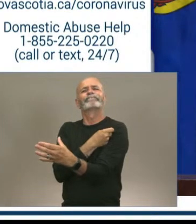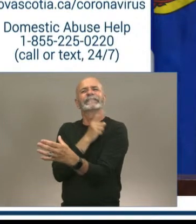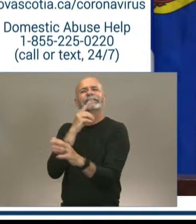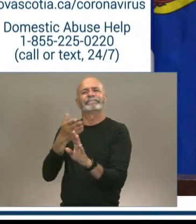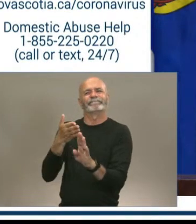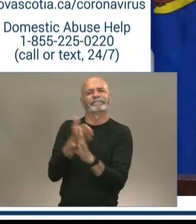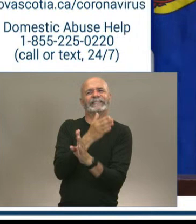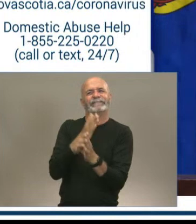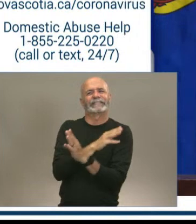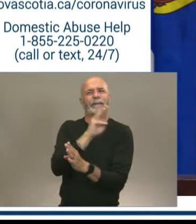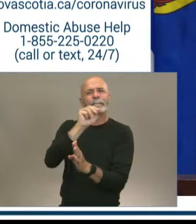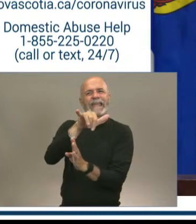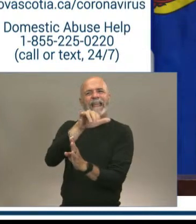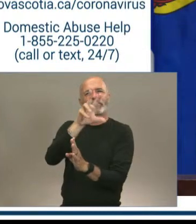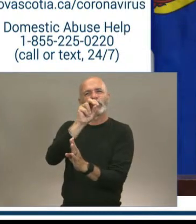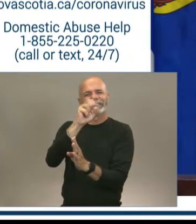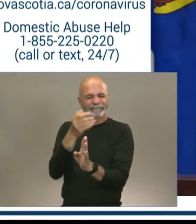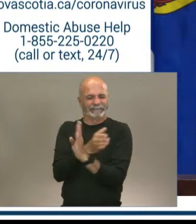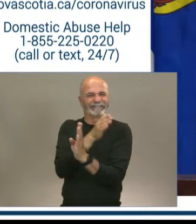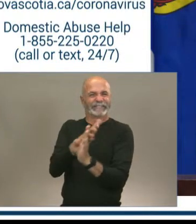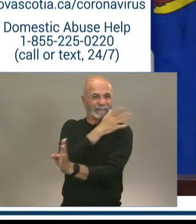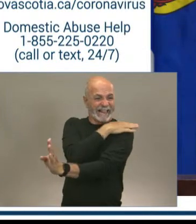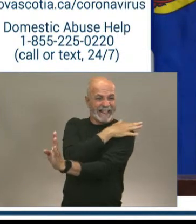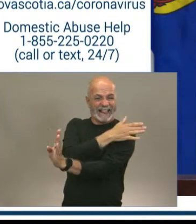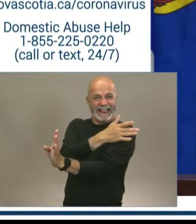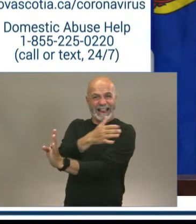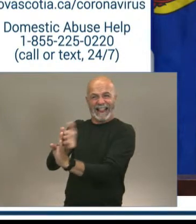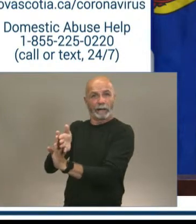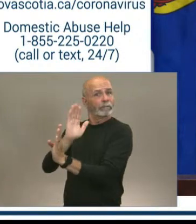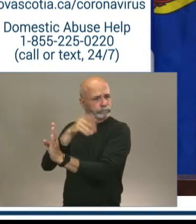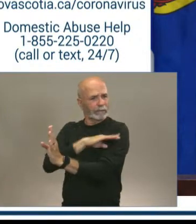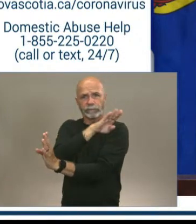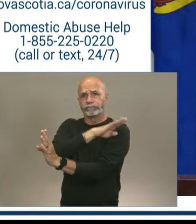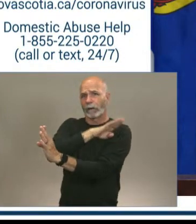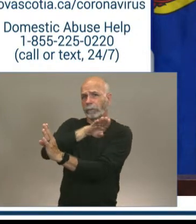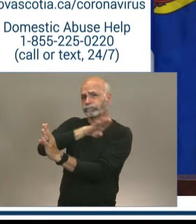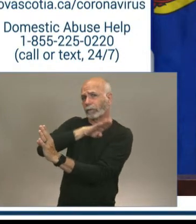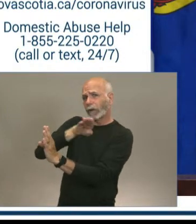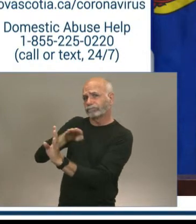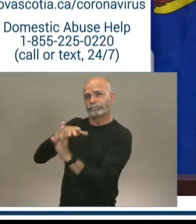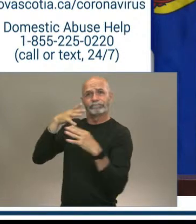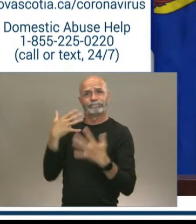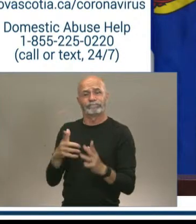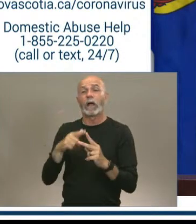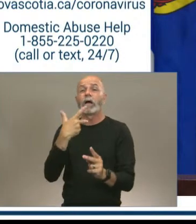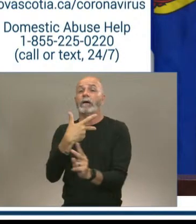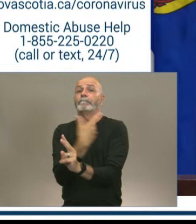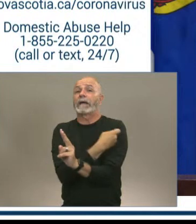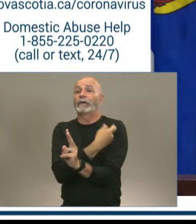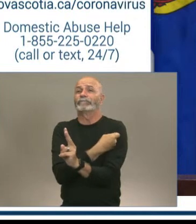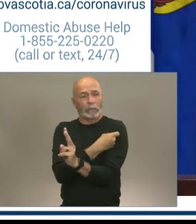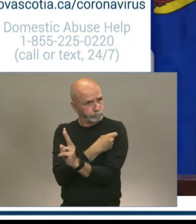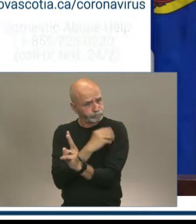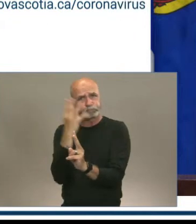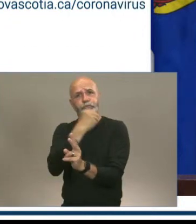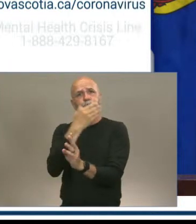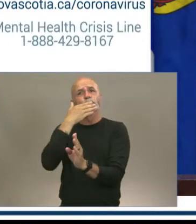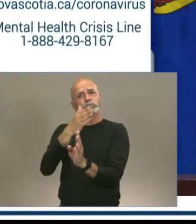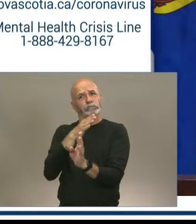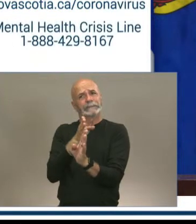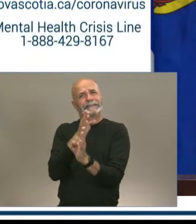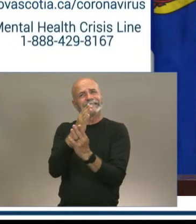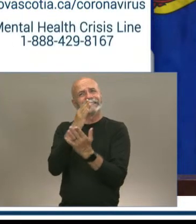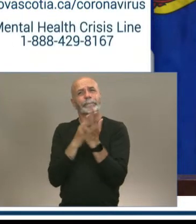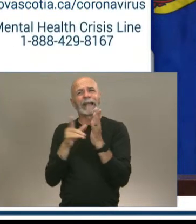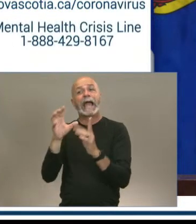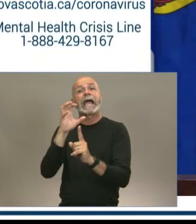our program is clearly working. We're well ahead of schedule. Our vaccine story is a strong one. But there are still some age groups that